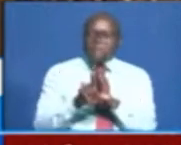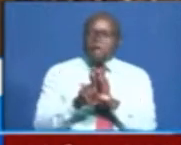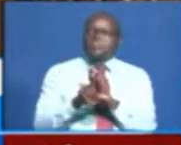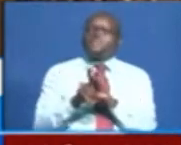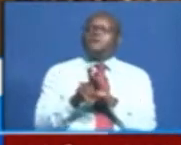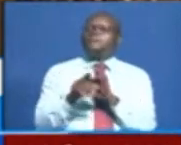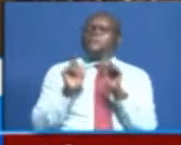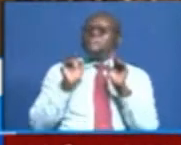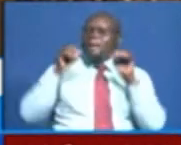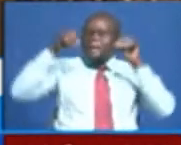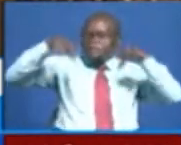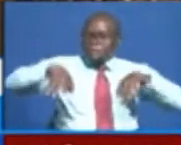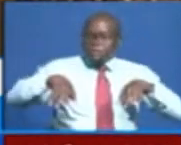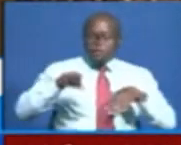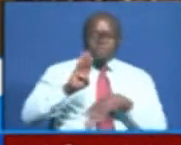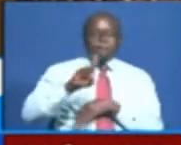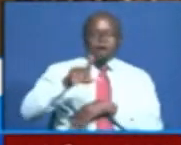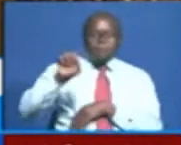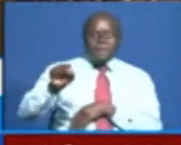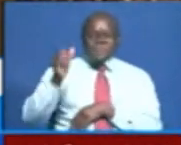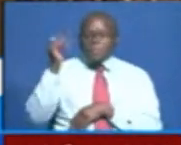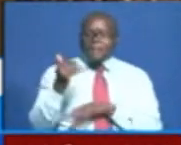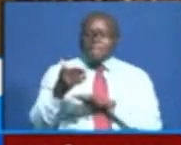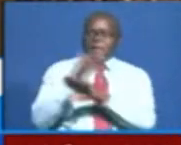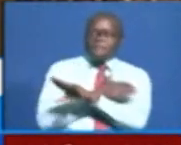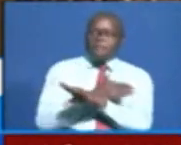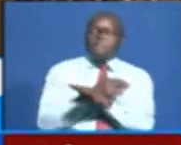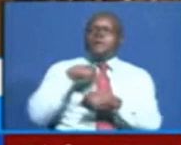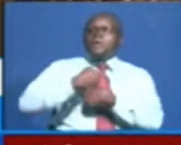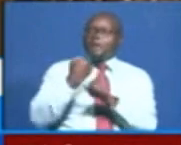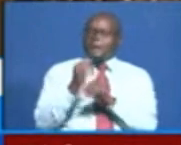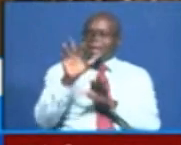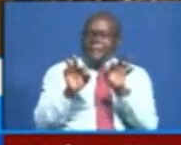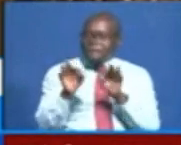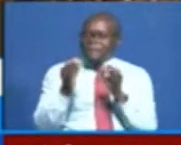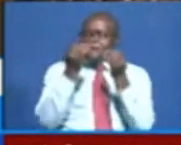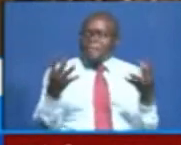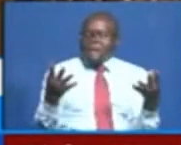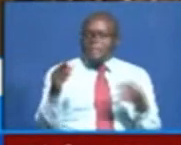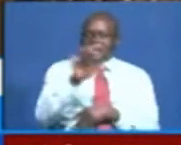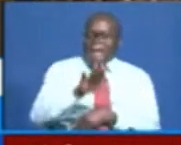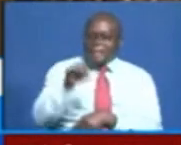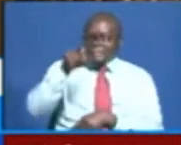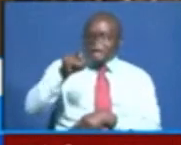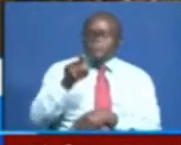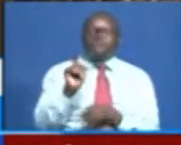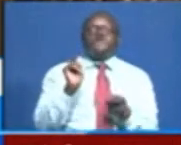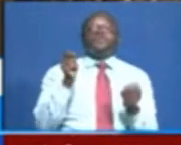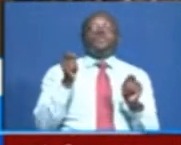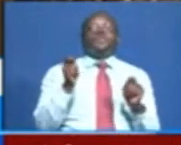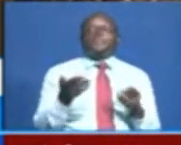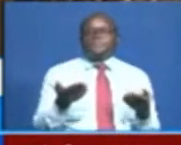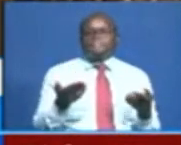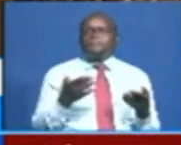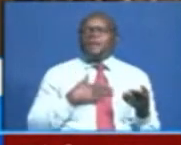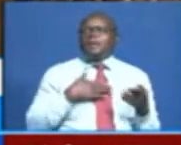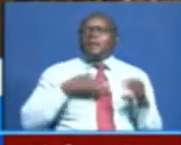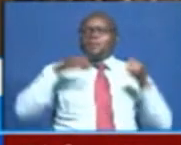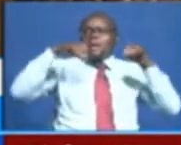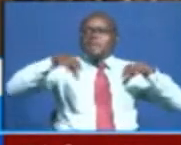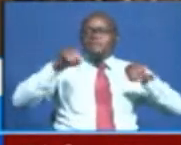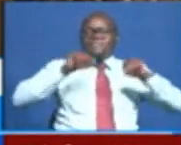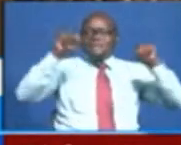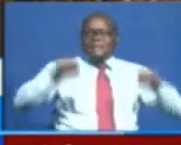and bills. Since our predecessors have already identified a number of grey areas in our devolved systems of